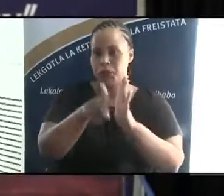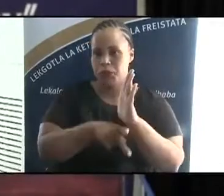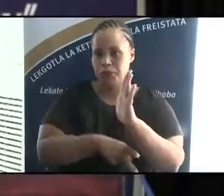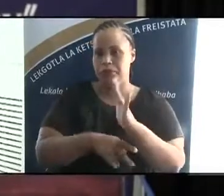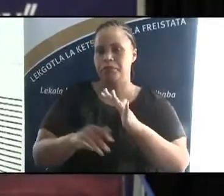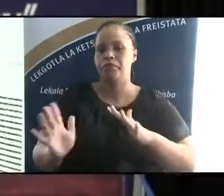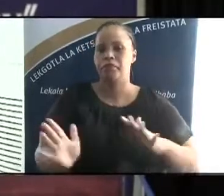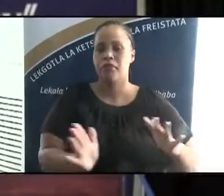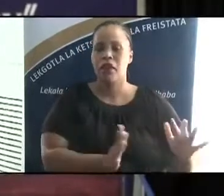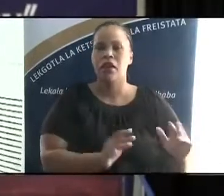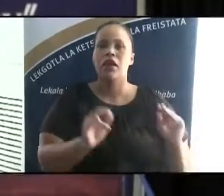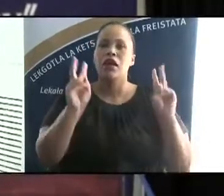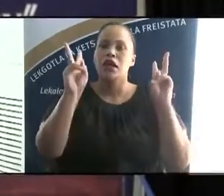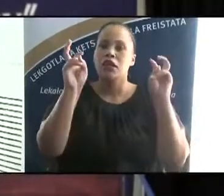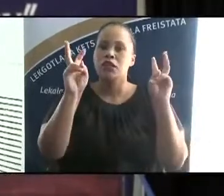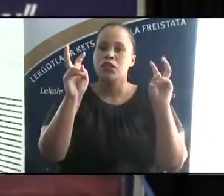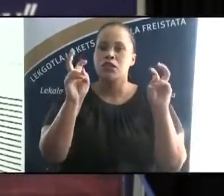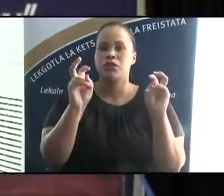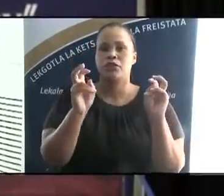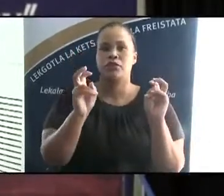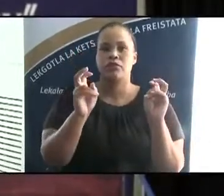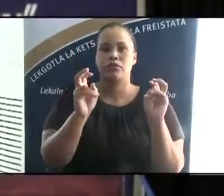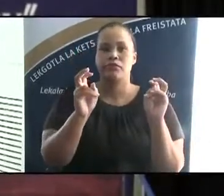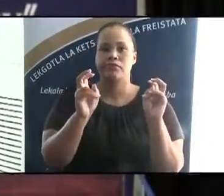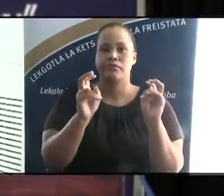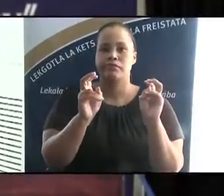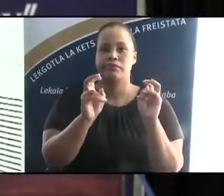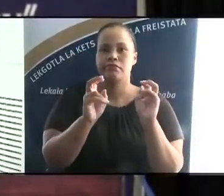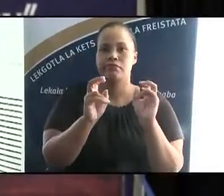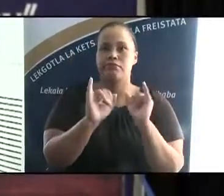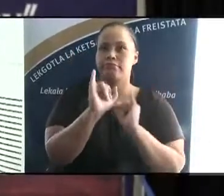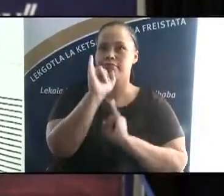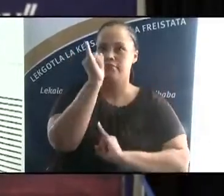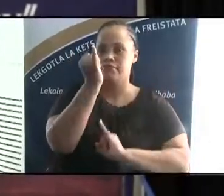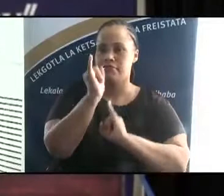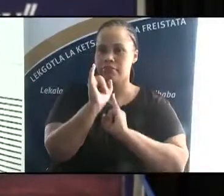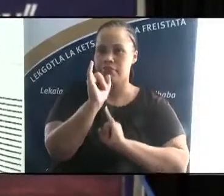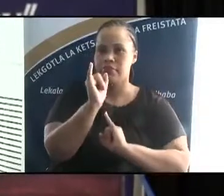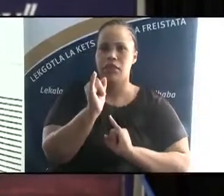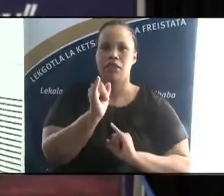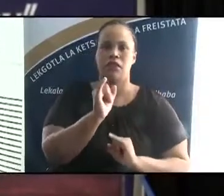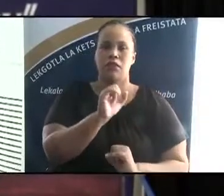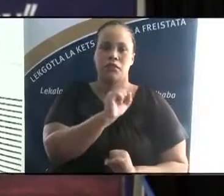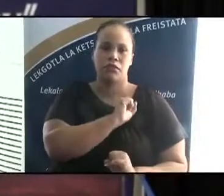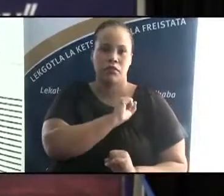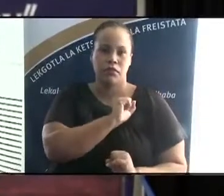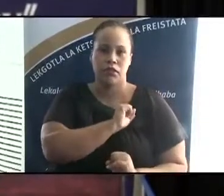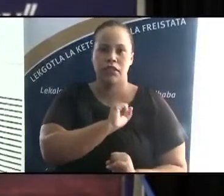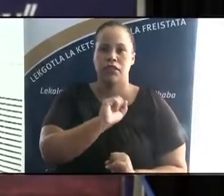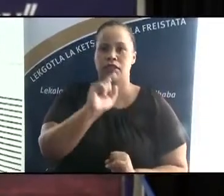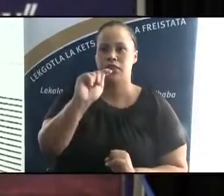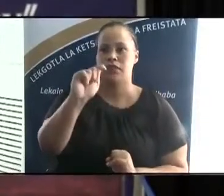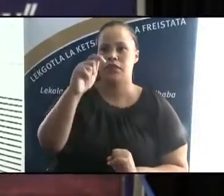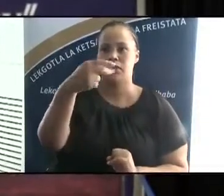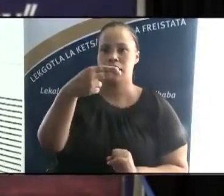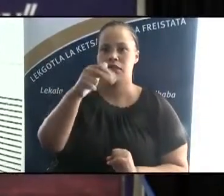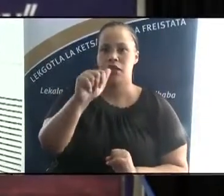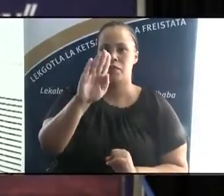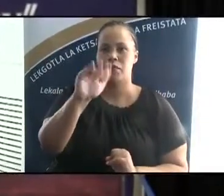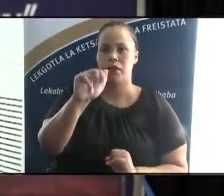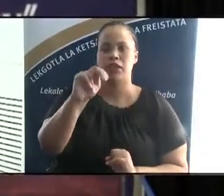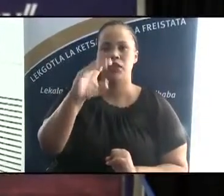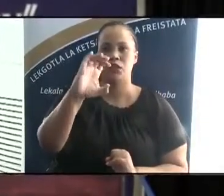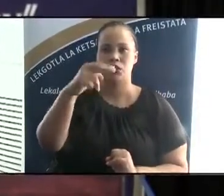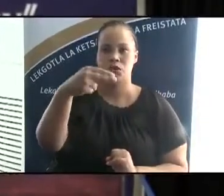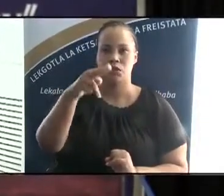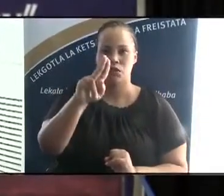Honourable Speaker, we have areas such as Malutia Pufung, Botsabelo, Tabanchu as key drivers in the